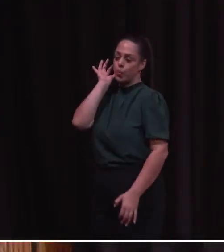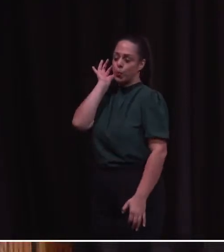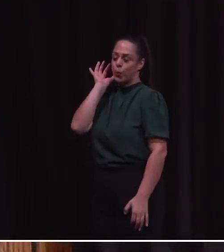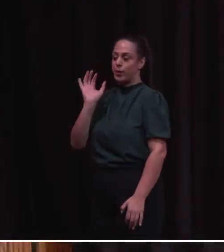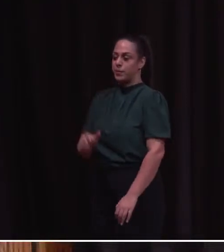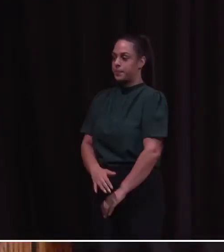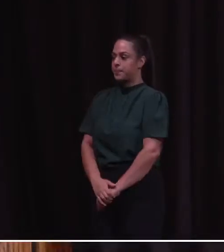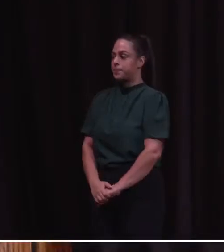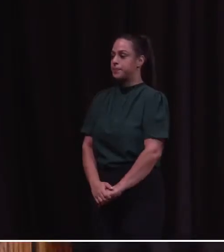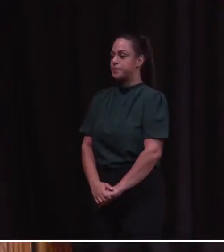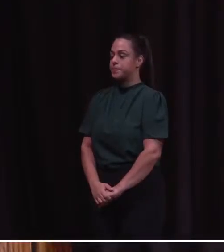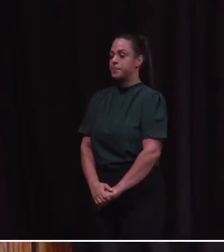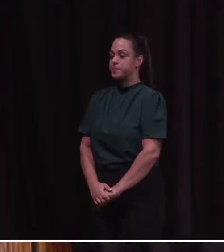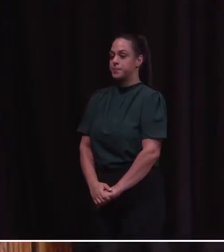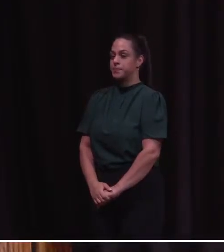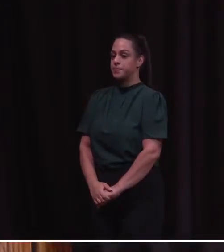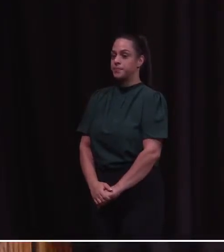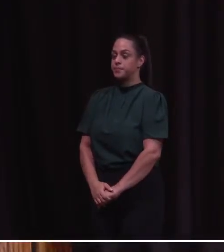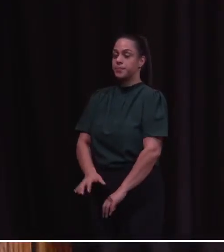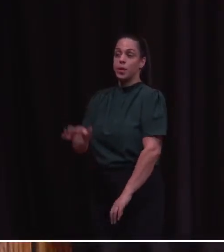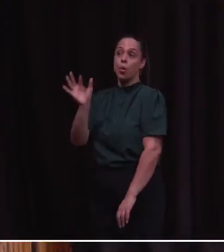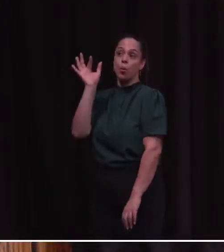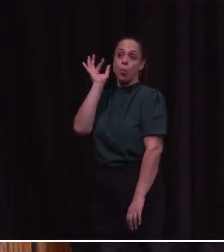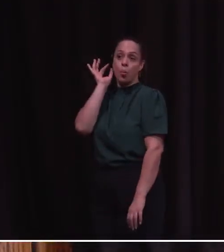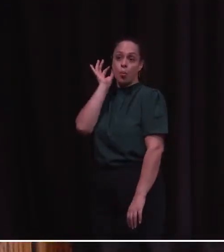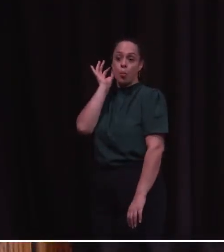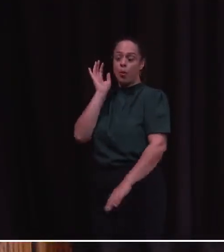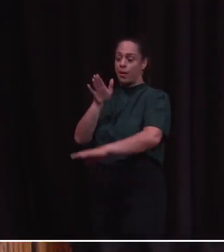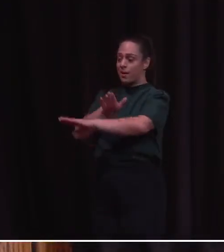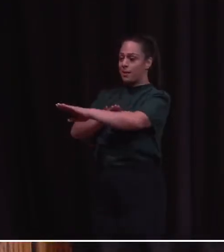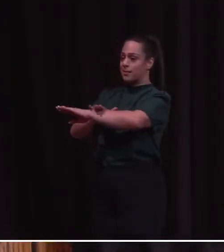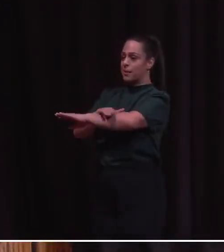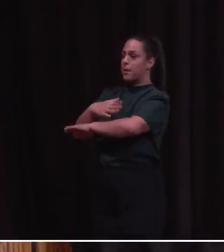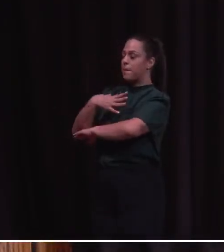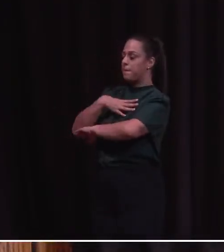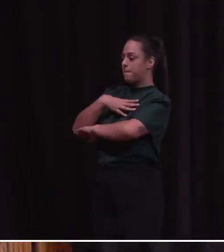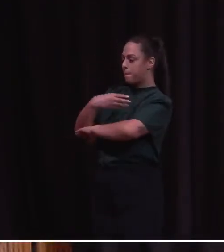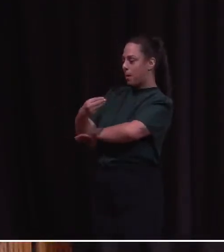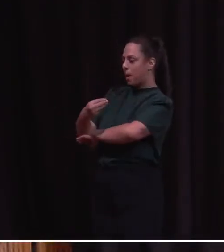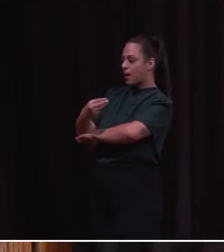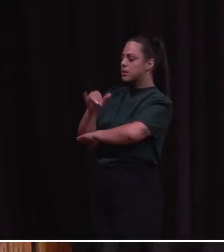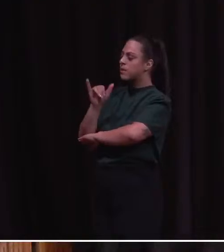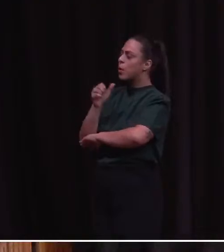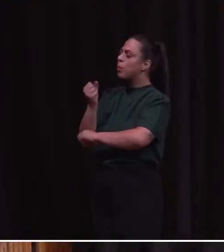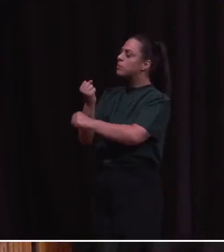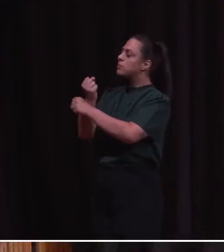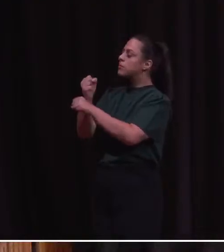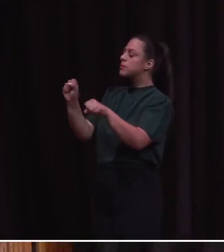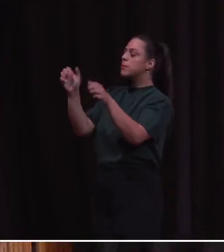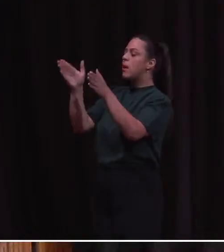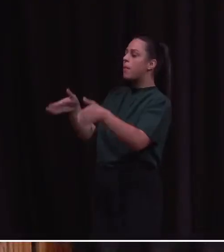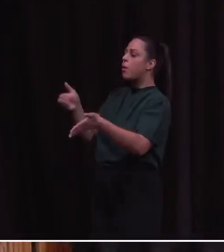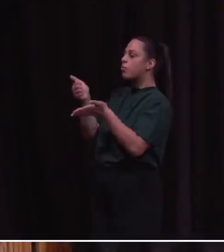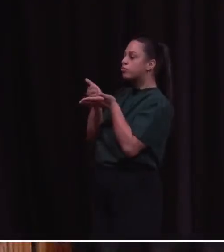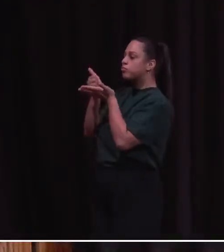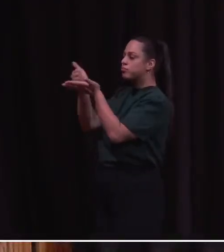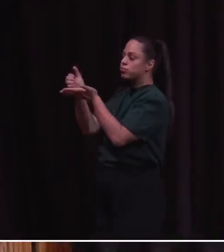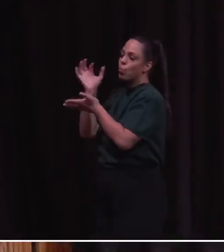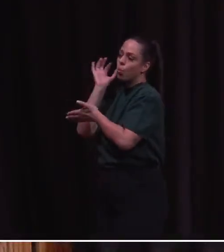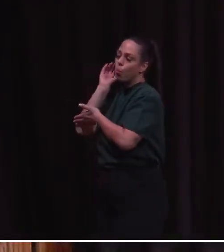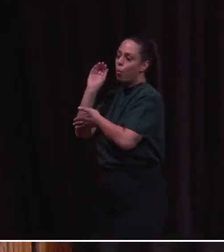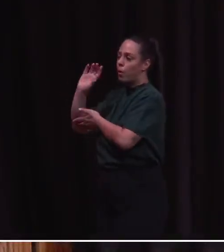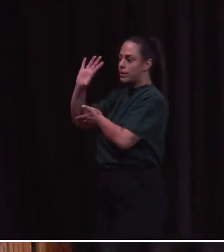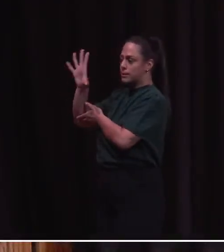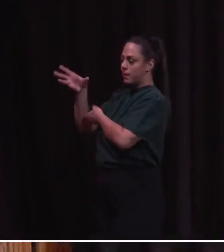Saviors of African women and other women around the world. I can't help but poke a jab here. After